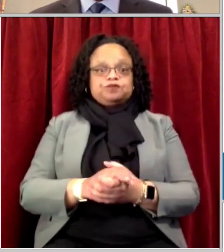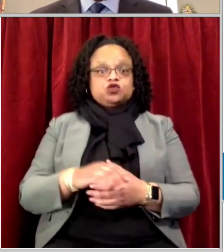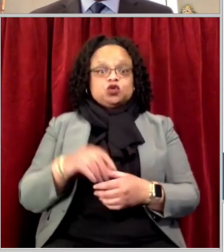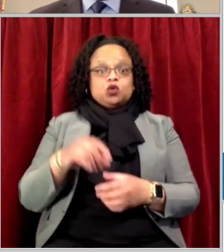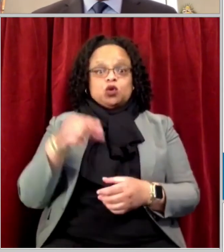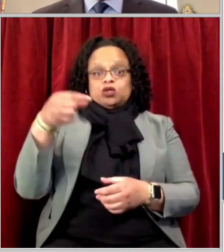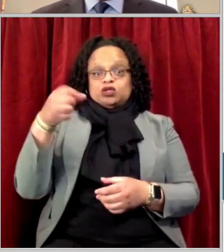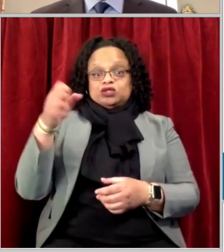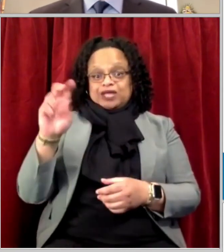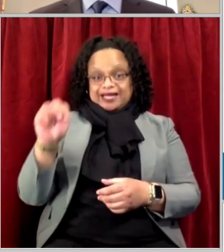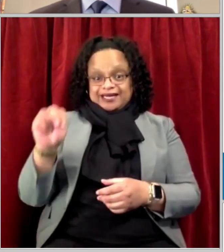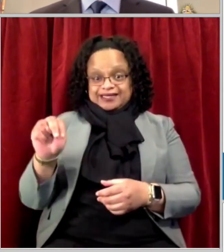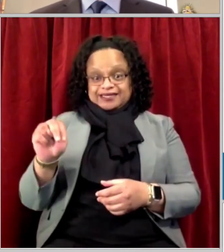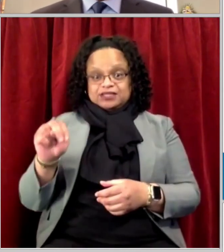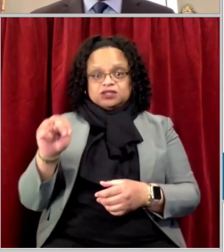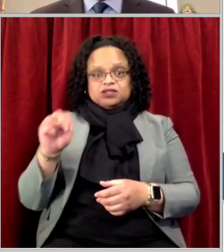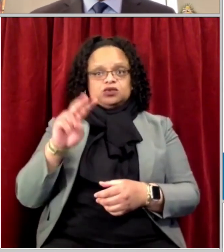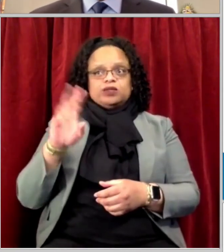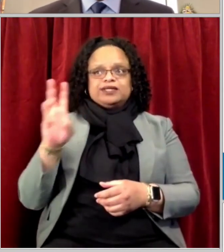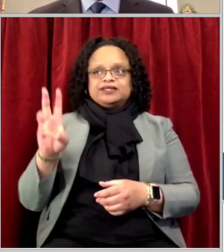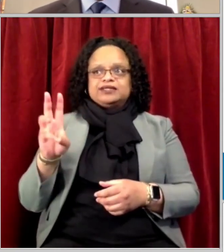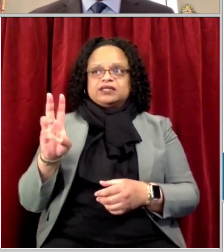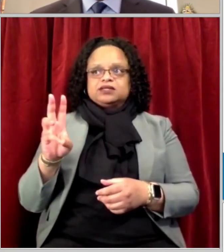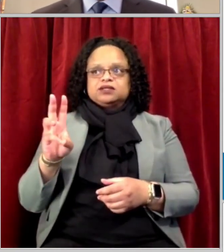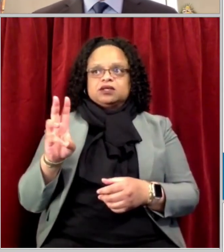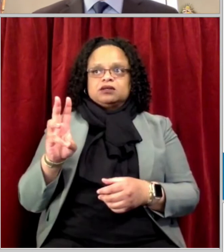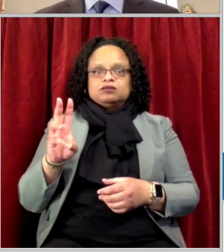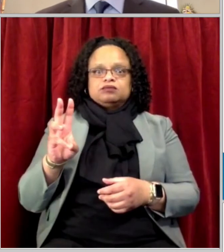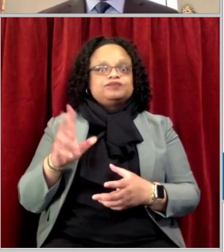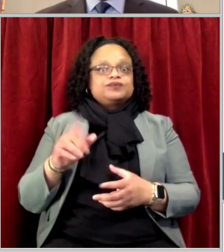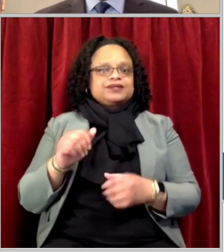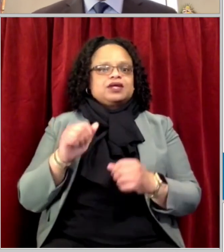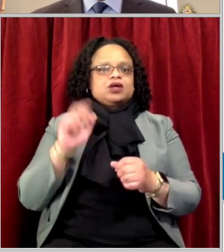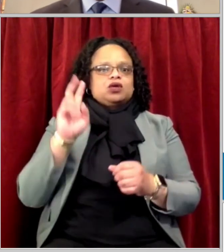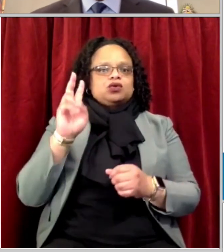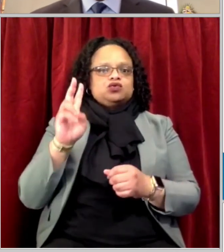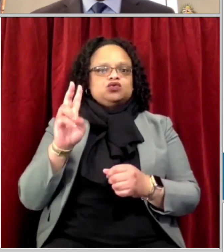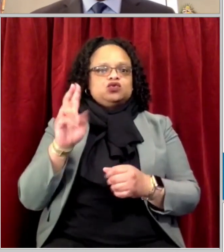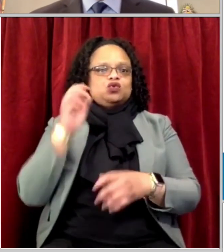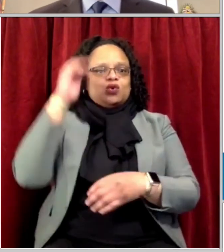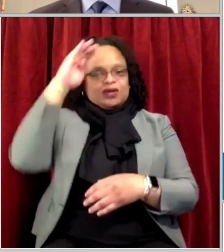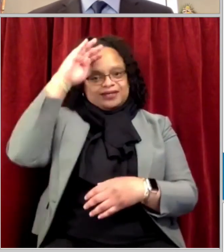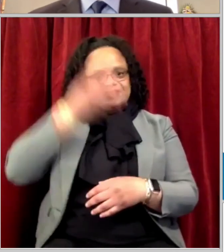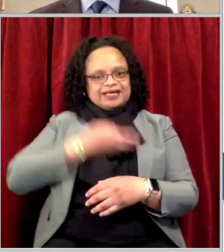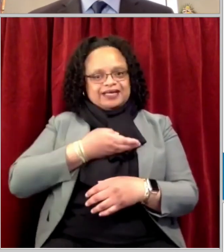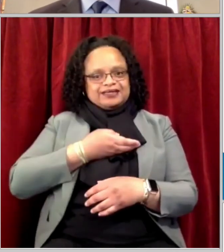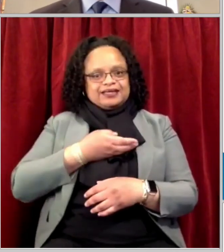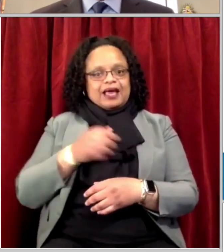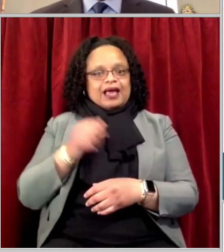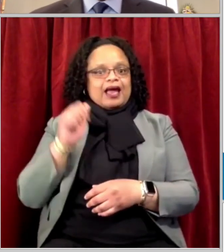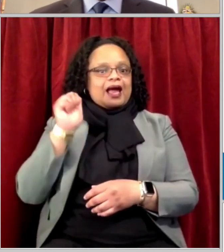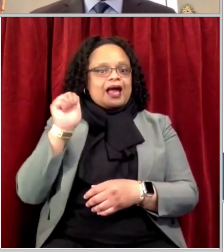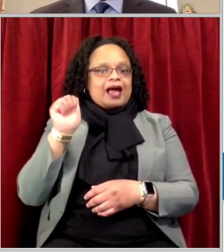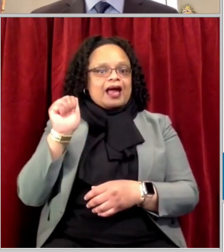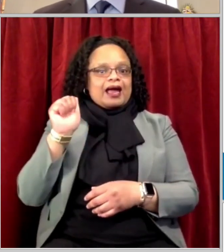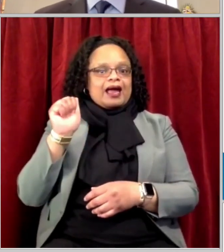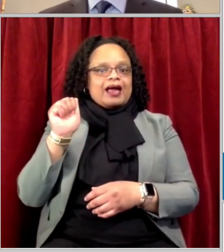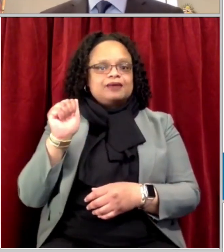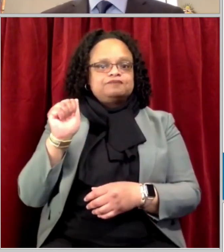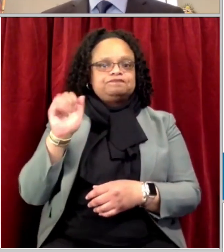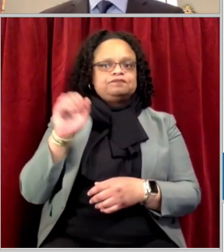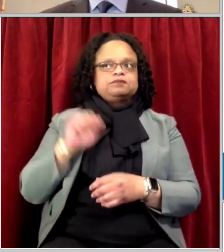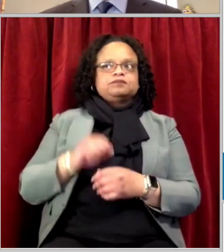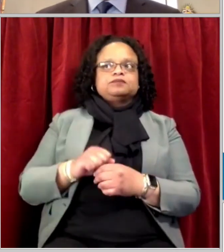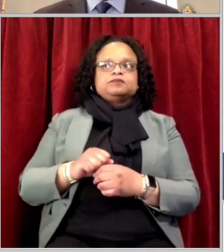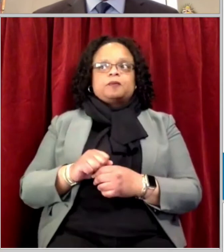31, when Isaac and Abimelech had a covenant of peace, they made a feast. They